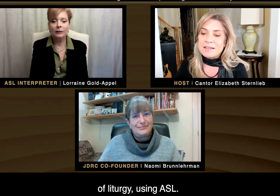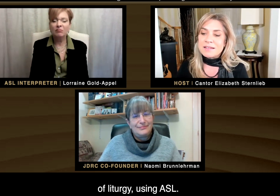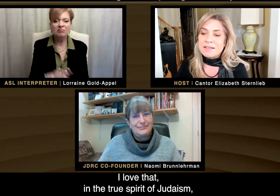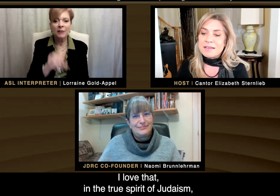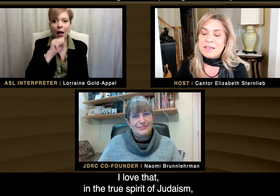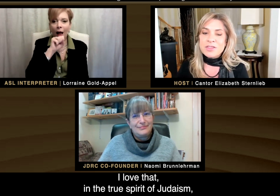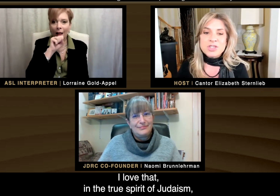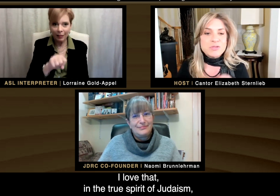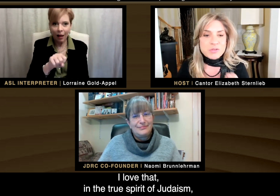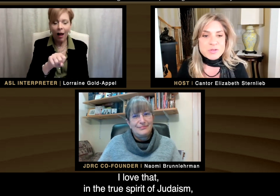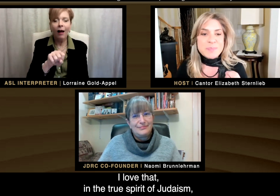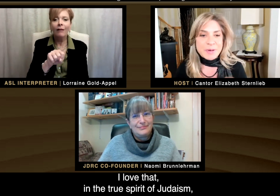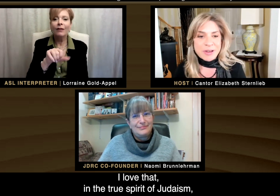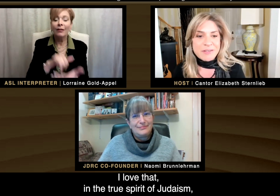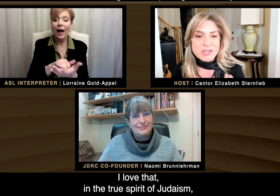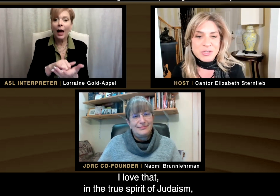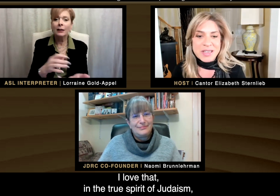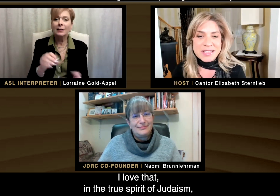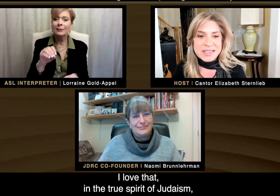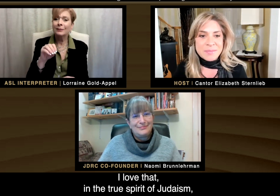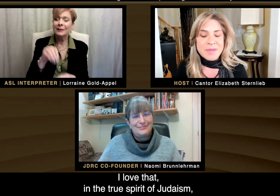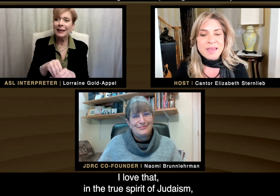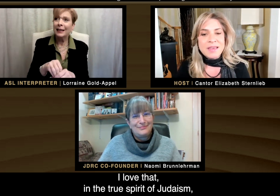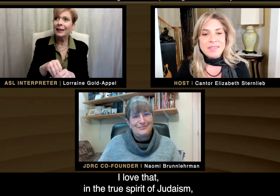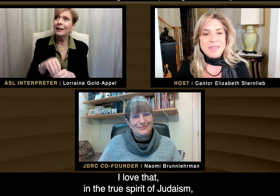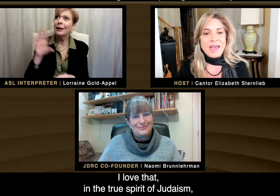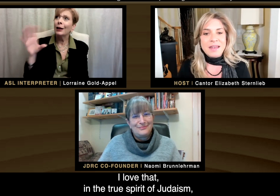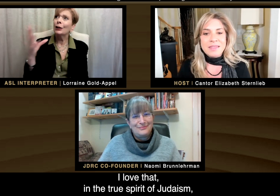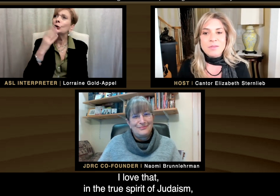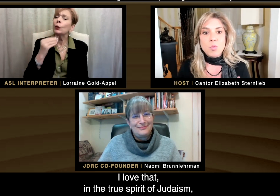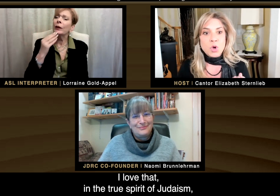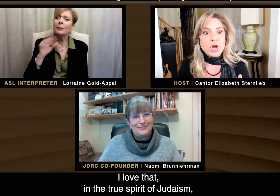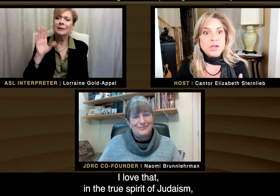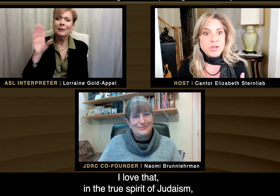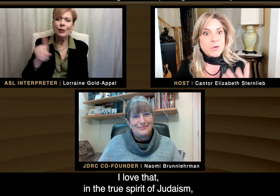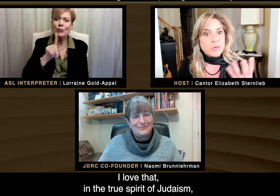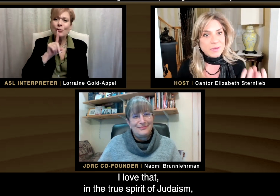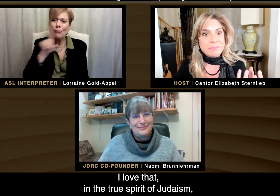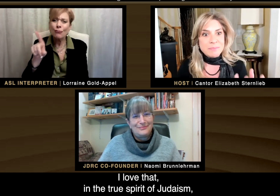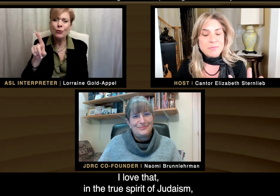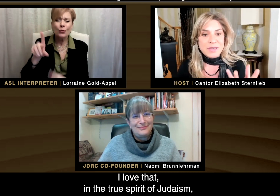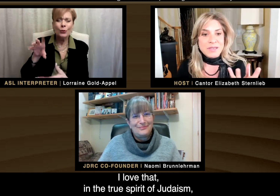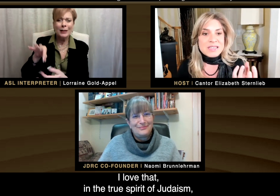that in the true spirit of Judaism, that the word,